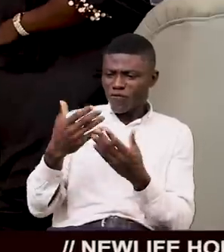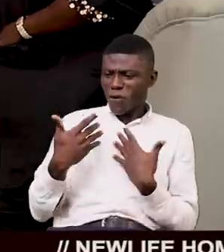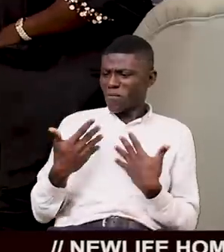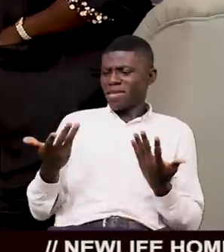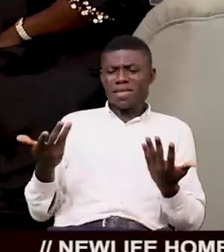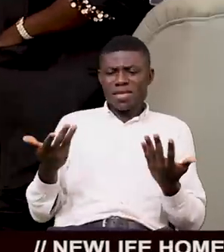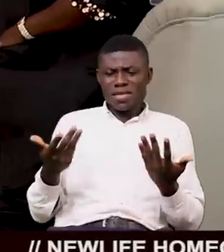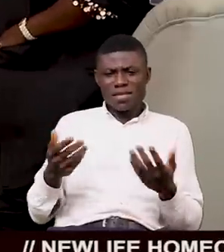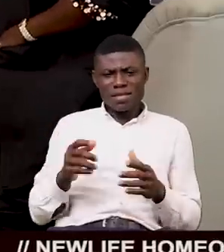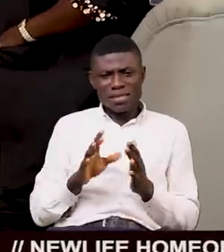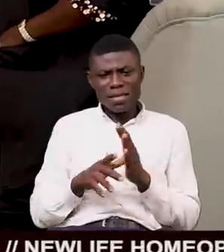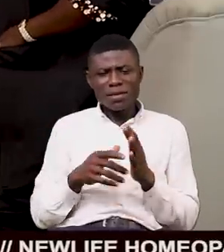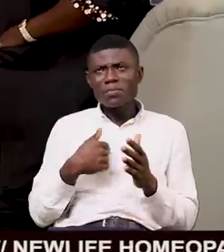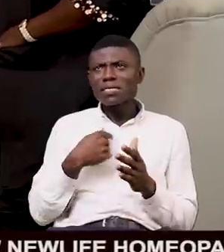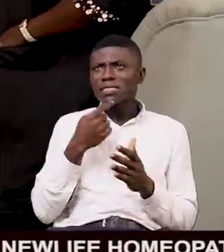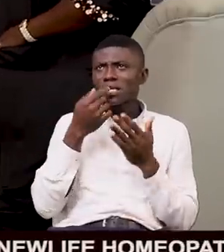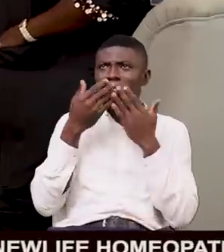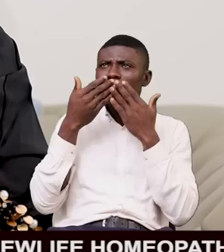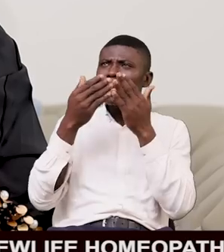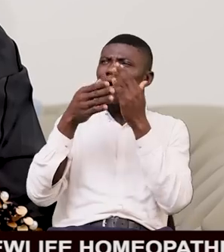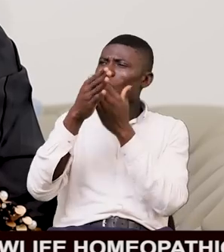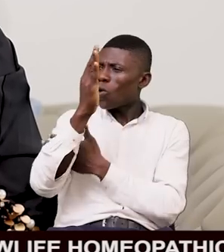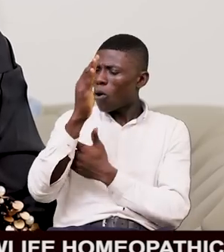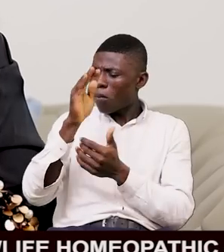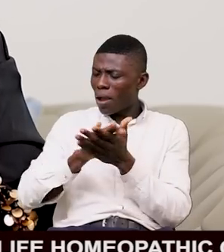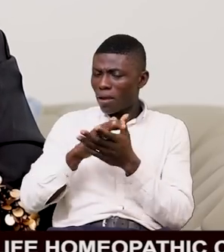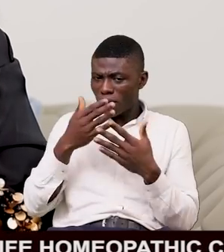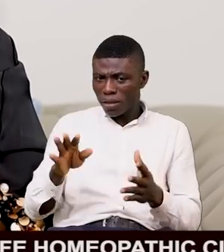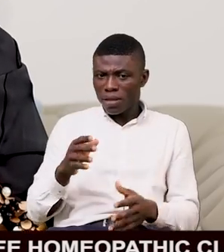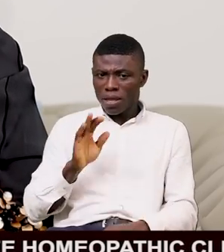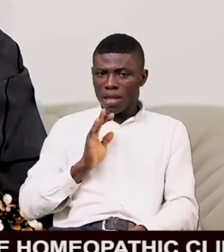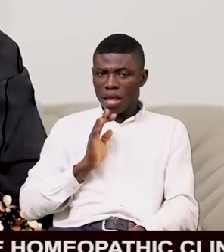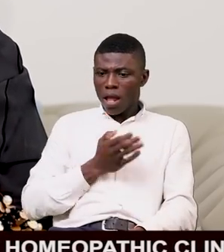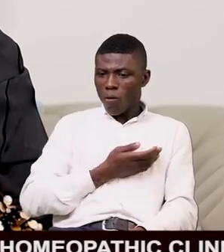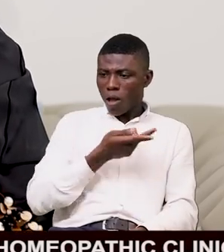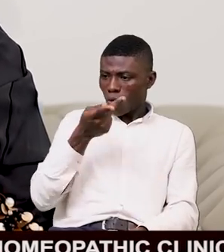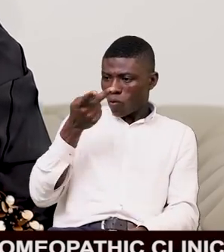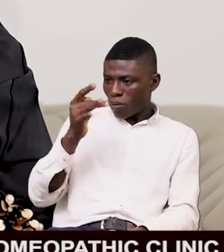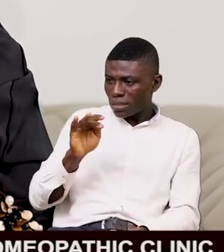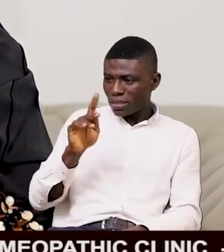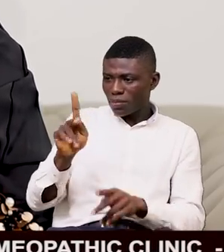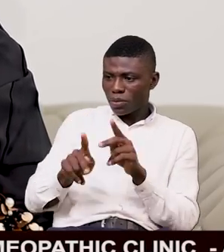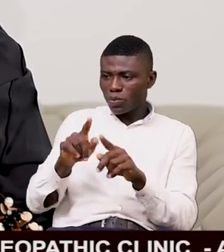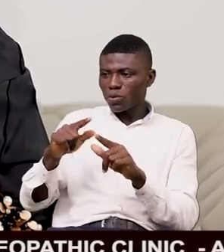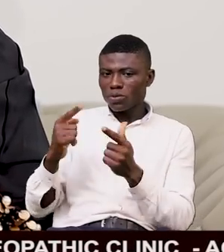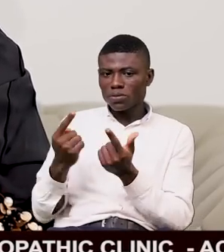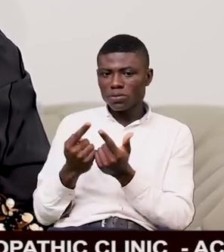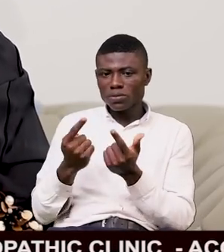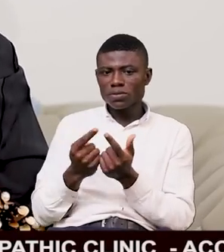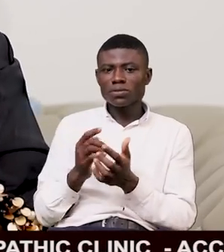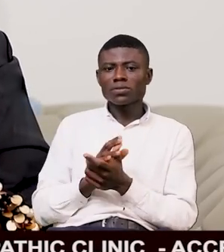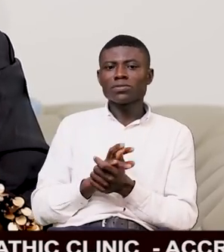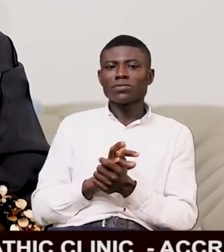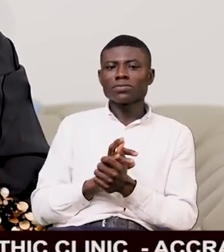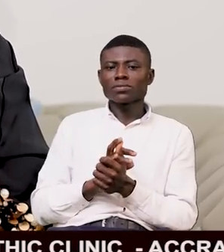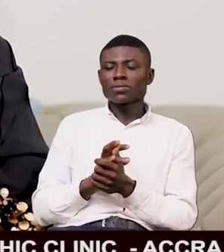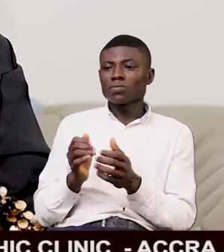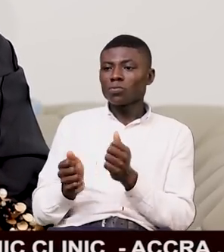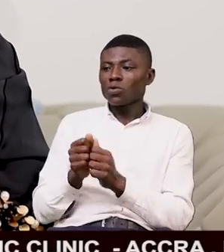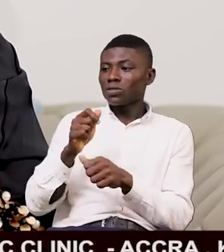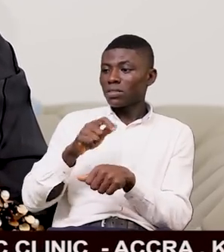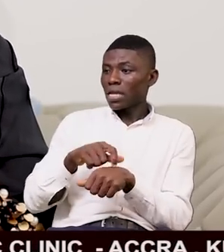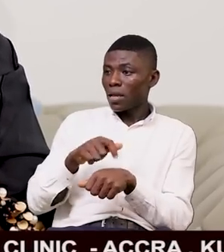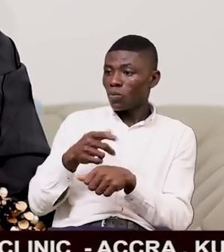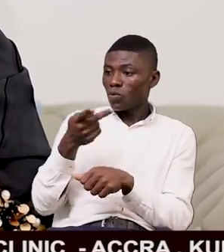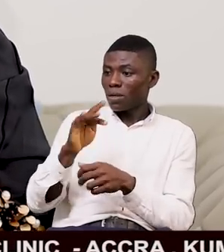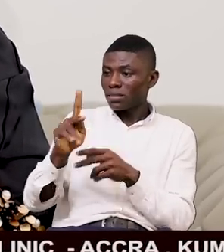but say piesie na me say the radi ase yekuma se adwom tofo no ema no ya na aware no